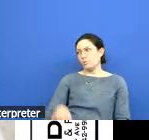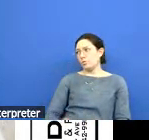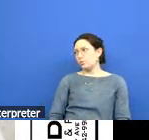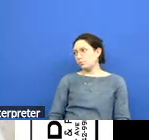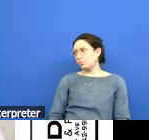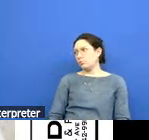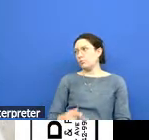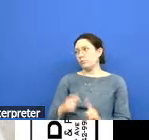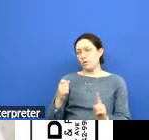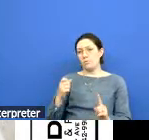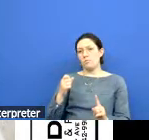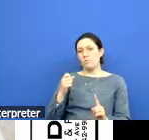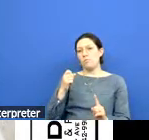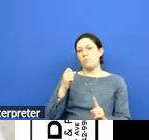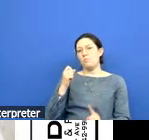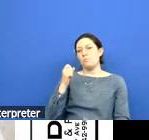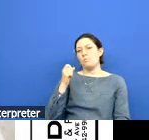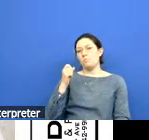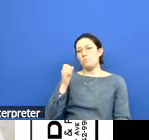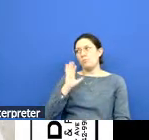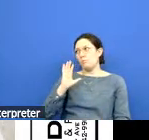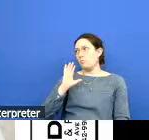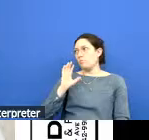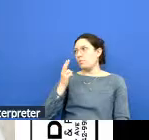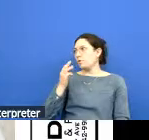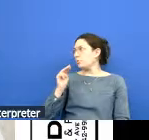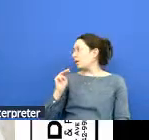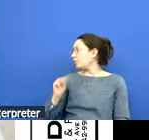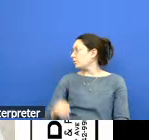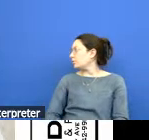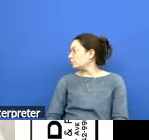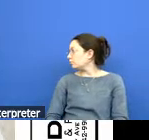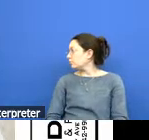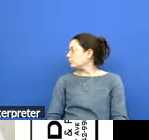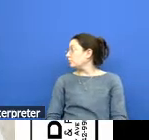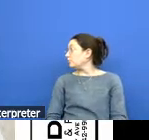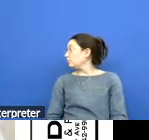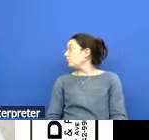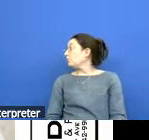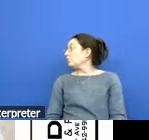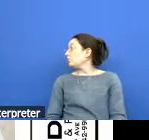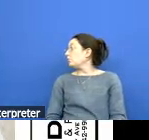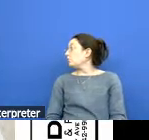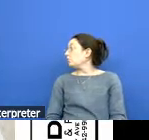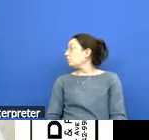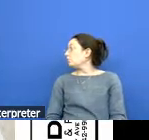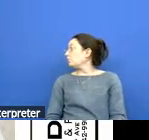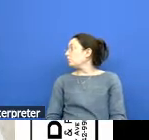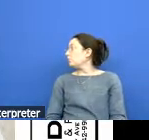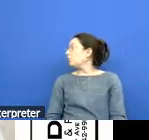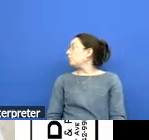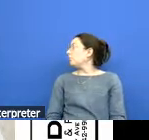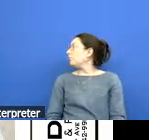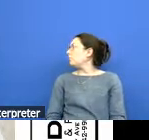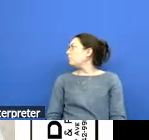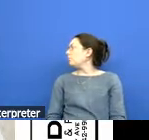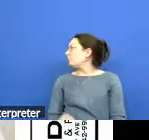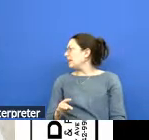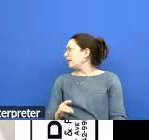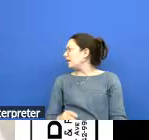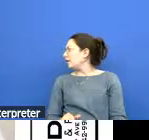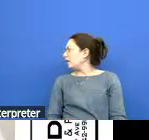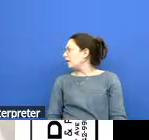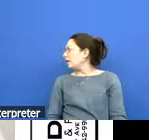from Old Settlers. so what are you asking? There's an underground water pipe that comes out